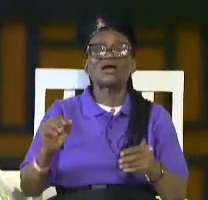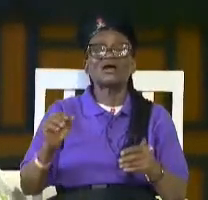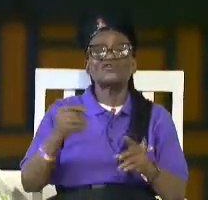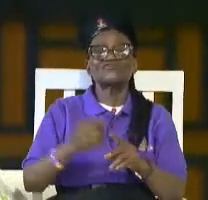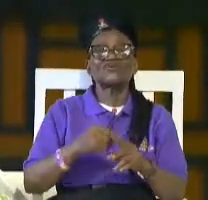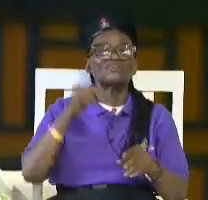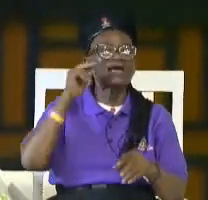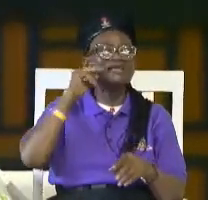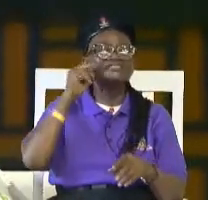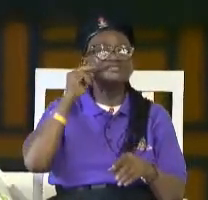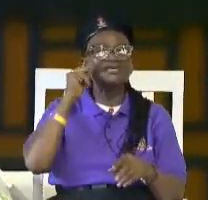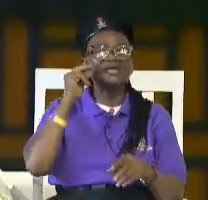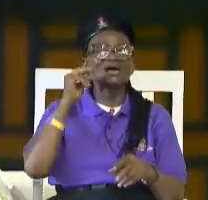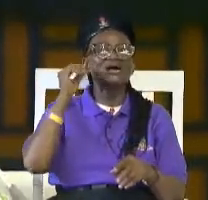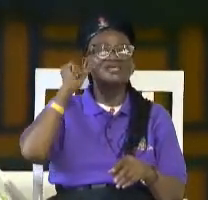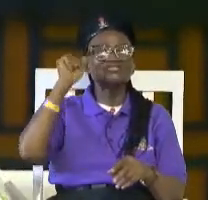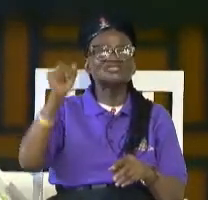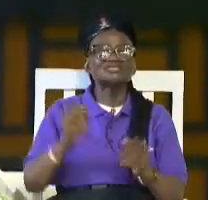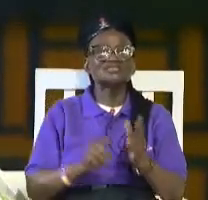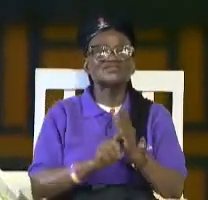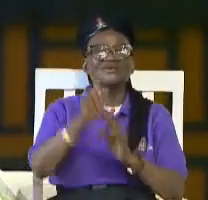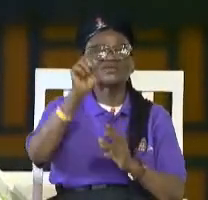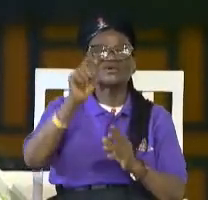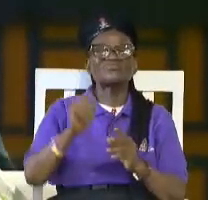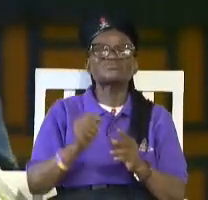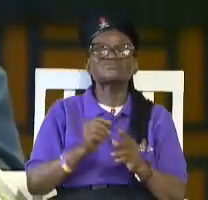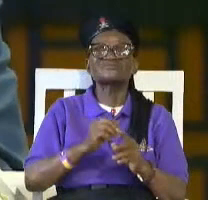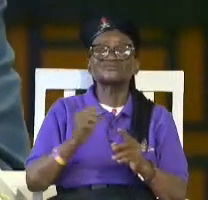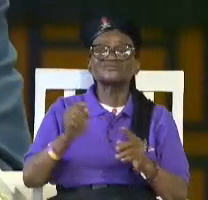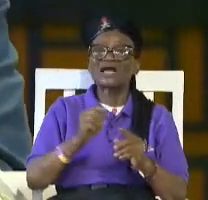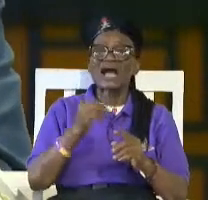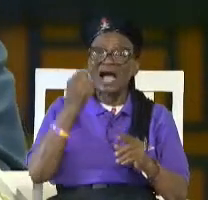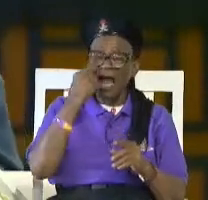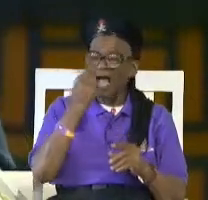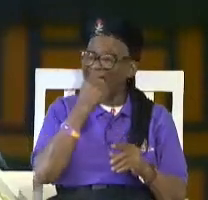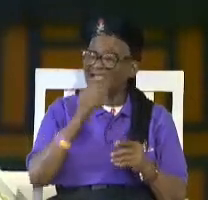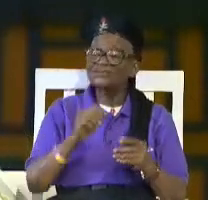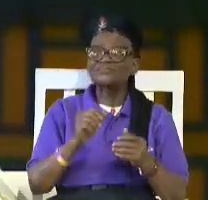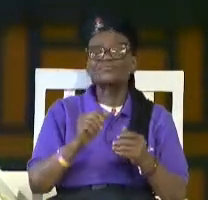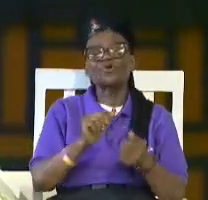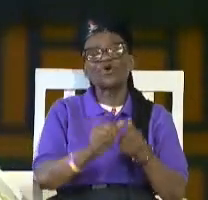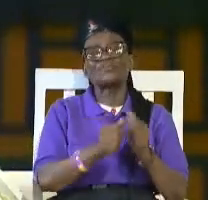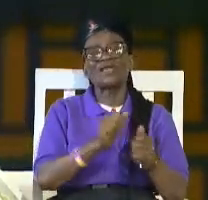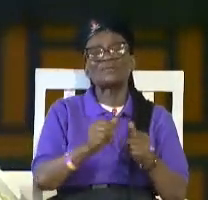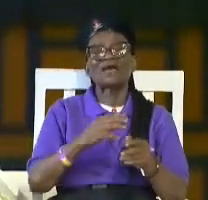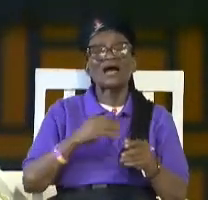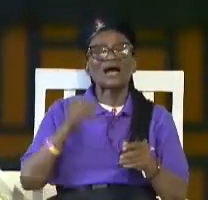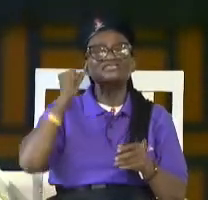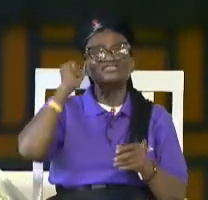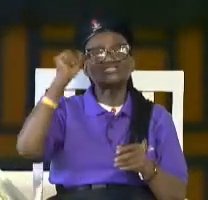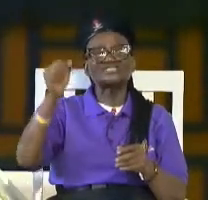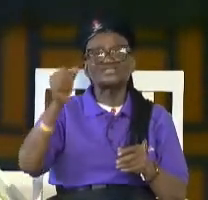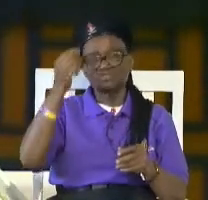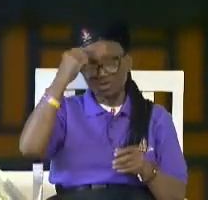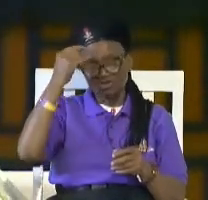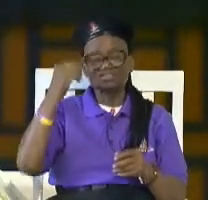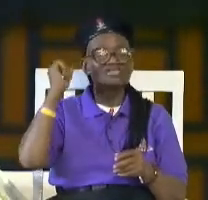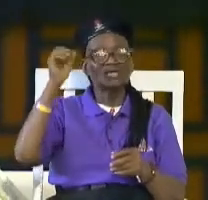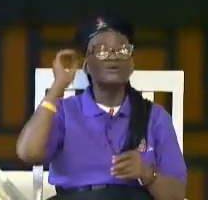Nigeria. She developed a chronic eye problem and she feared that she was going to go